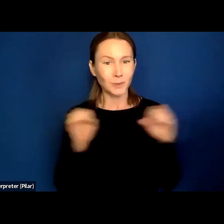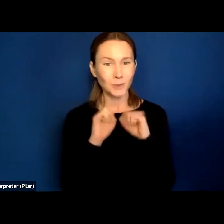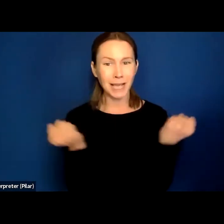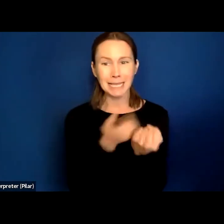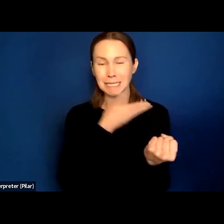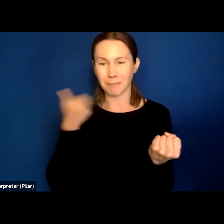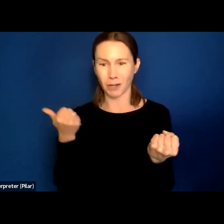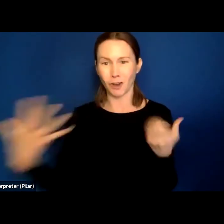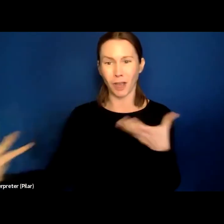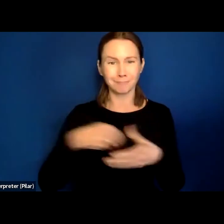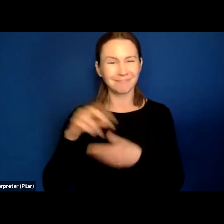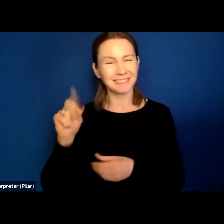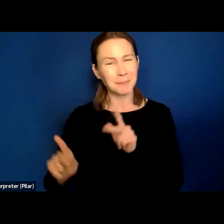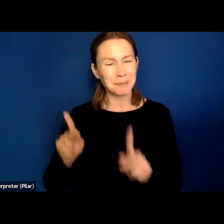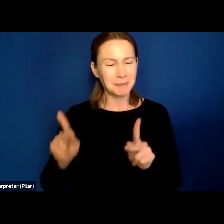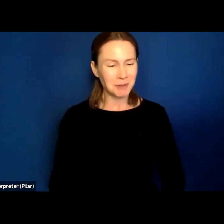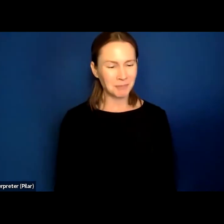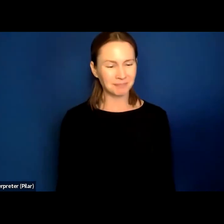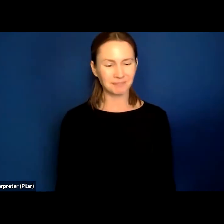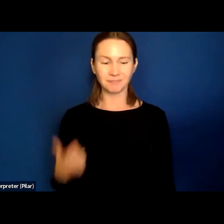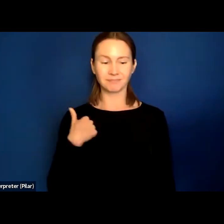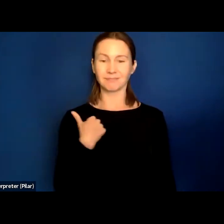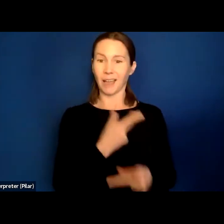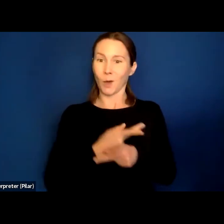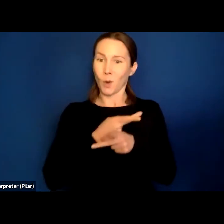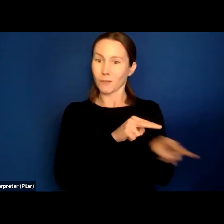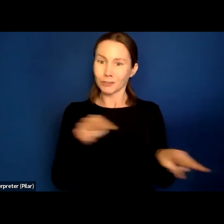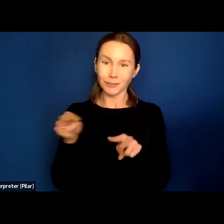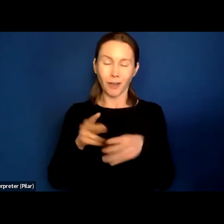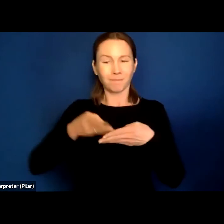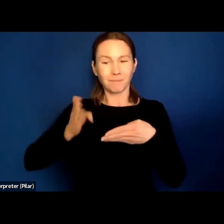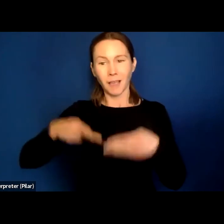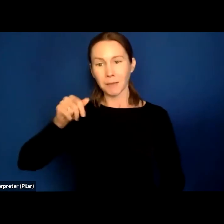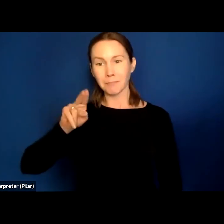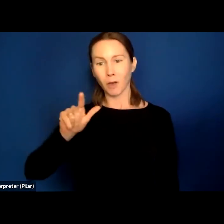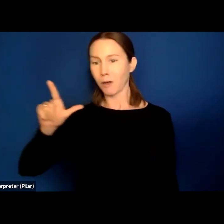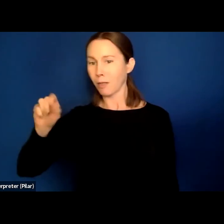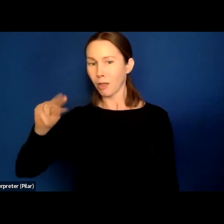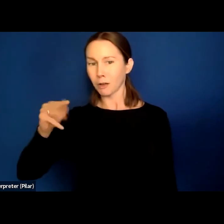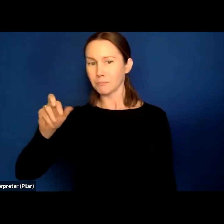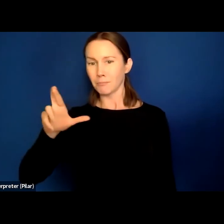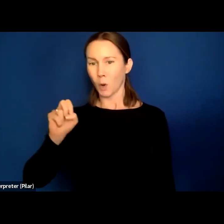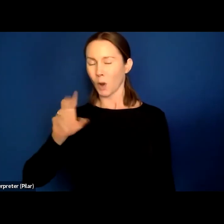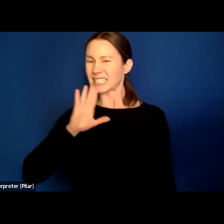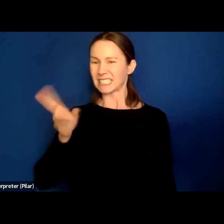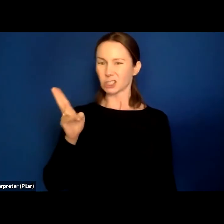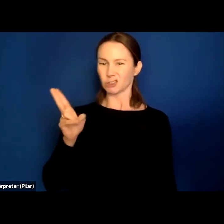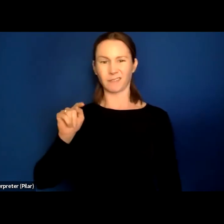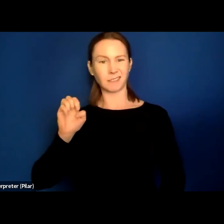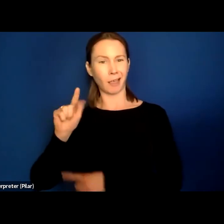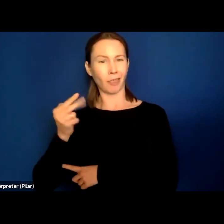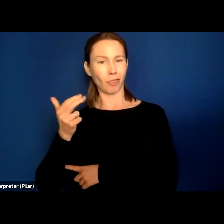people. I also oversaw completion of Paul Longmore's epic history of telethons that some of you might